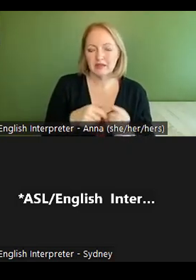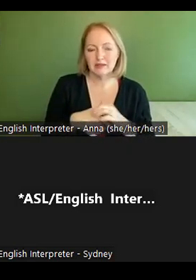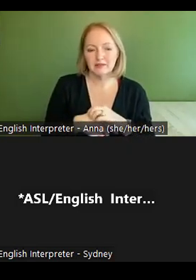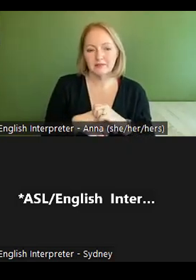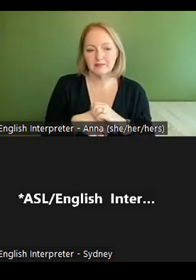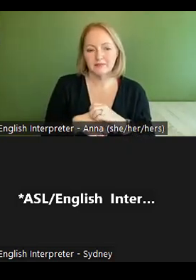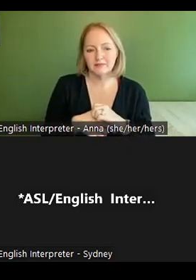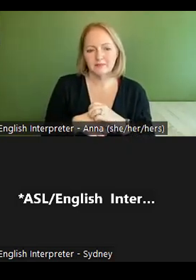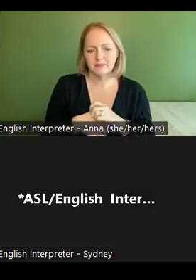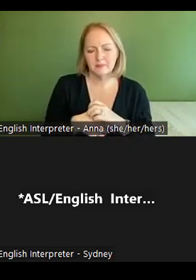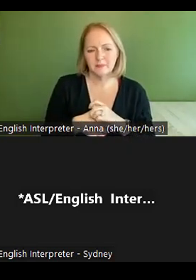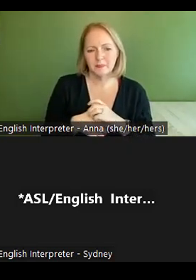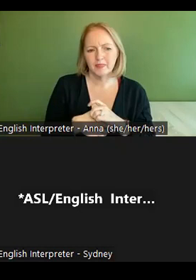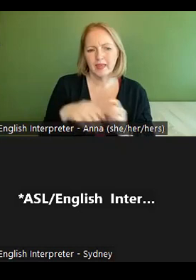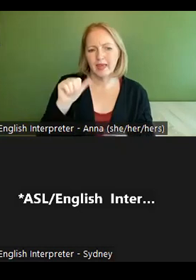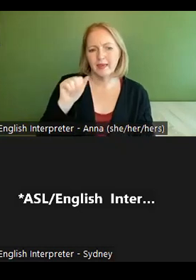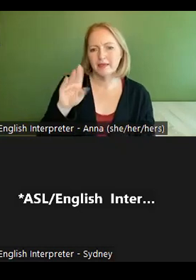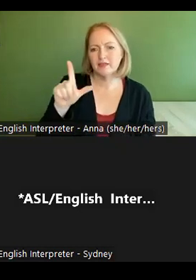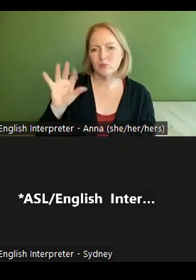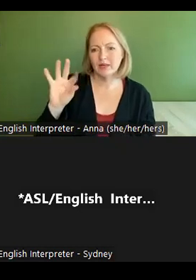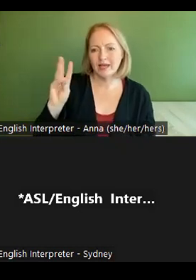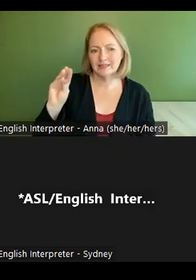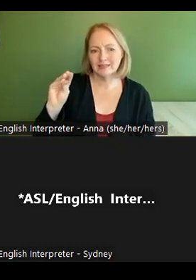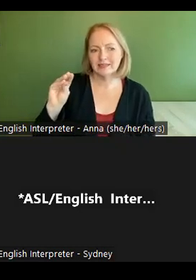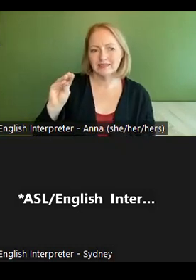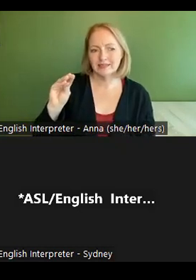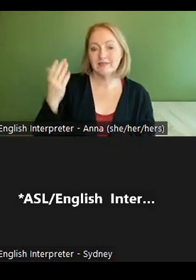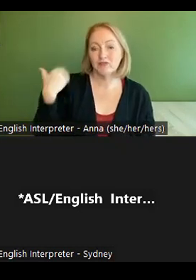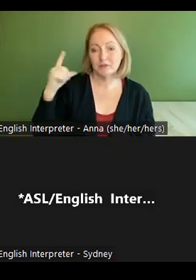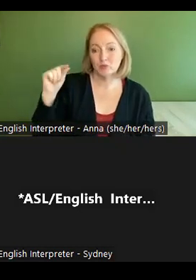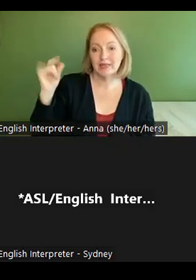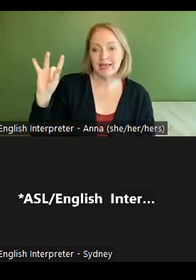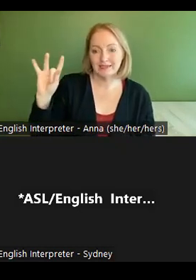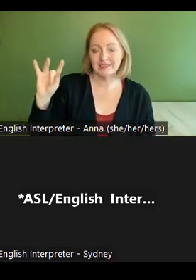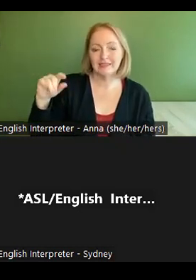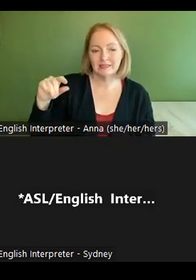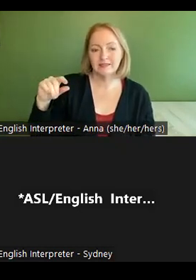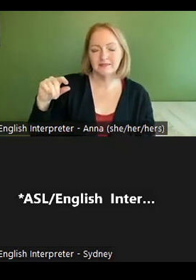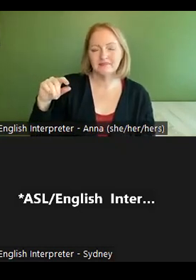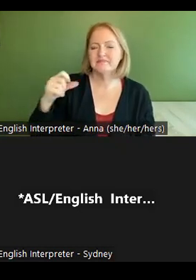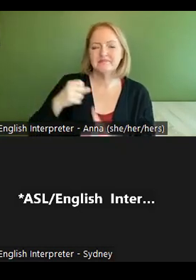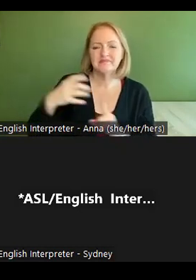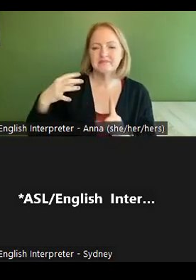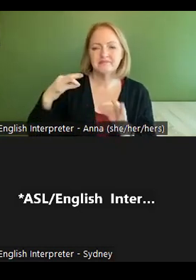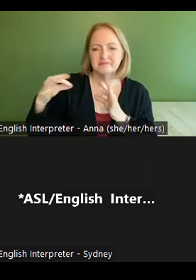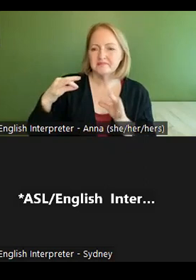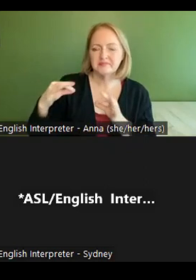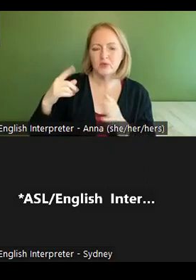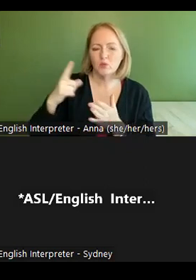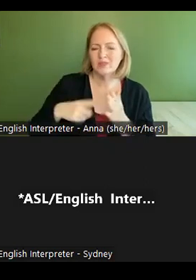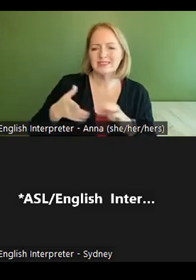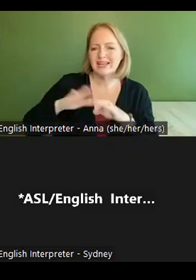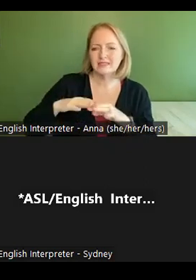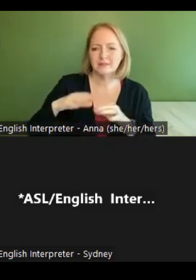is for AB 2960 from 2018, and just a little bit about some of the enhancements to